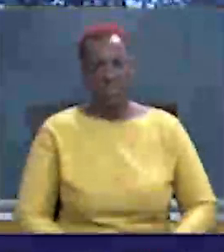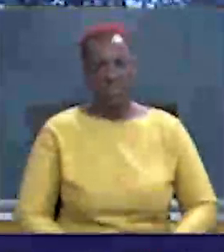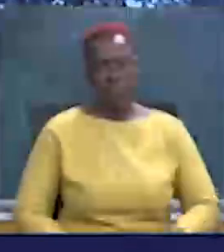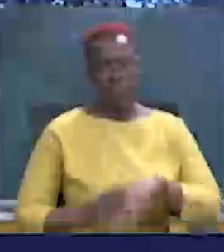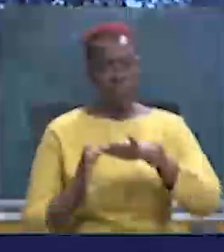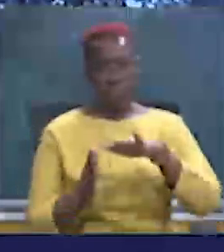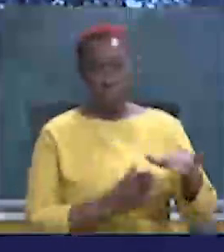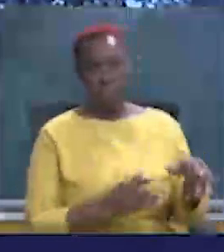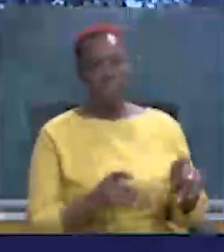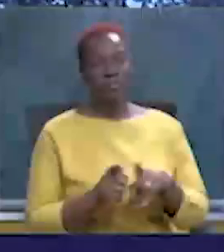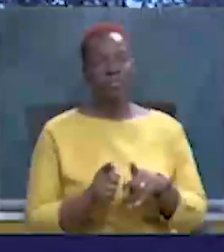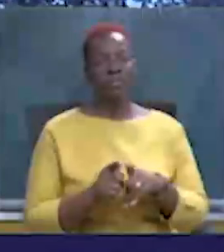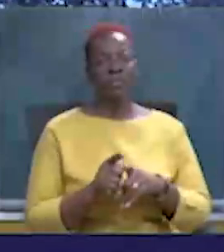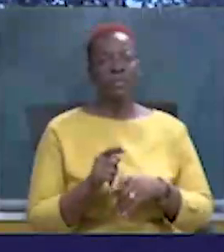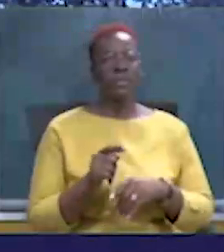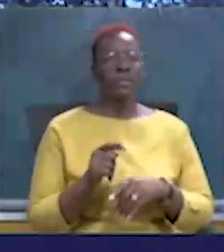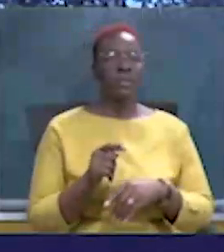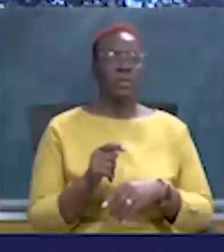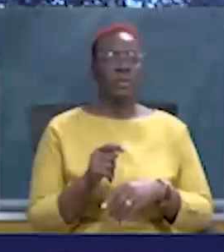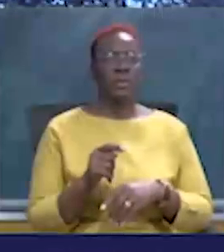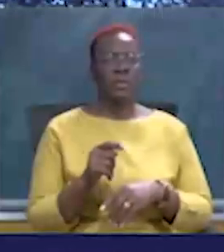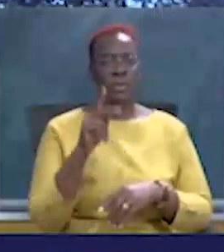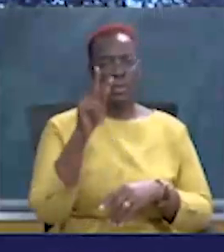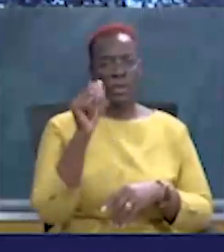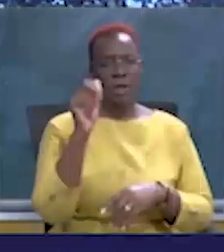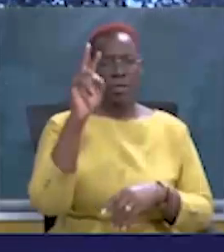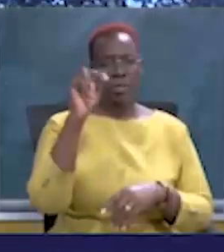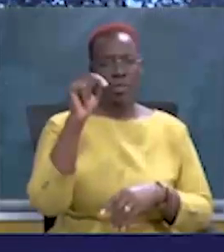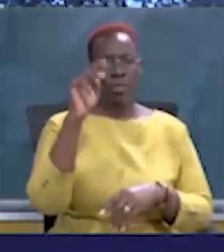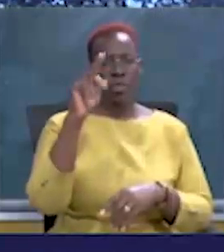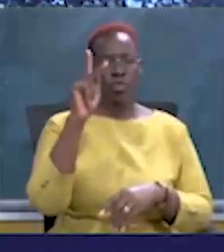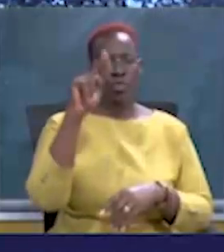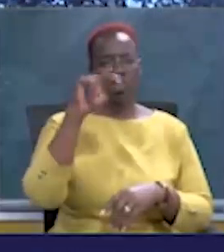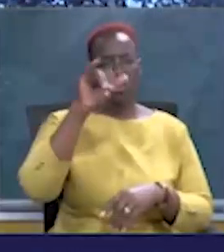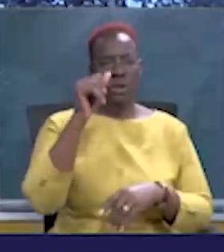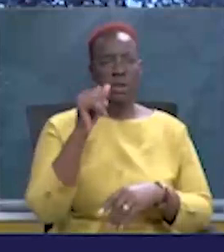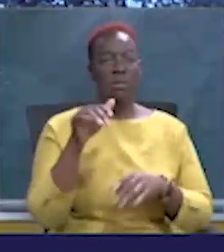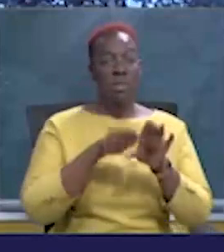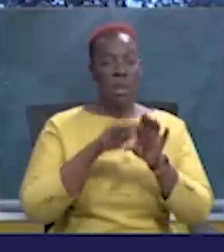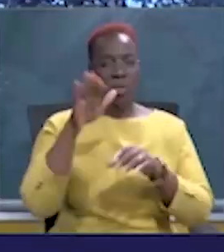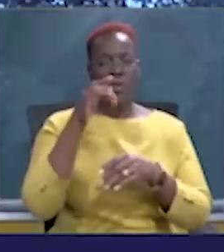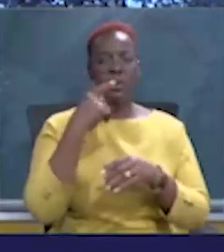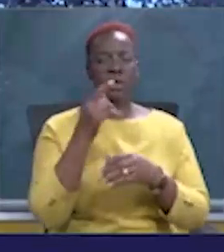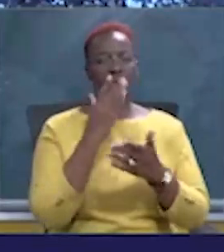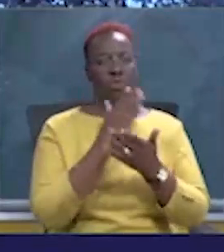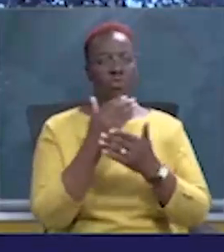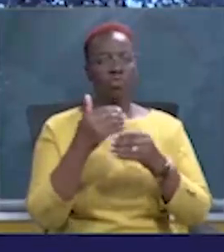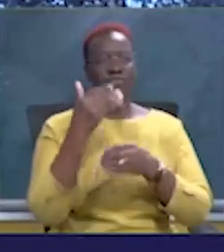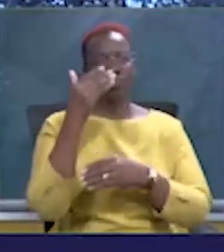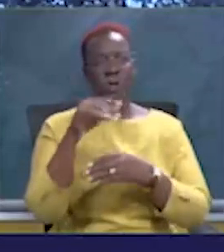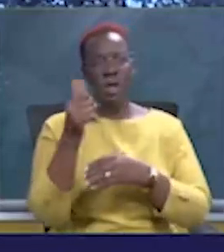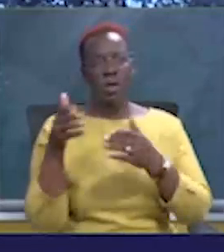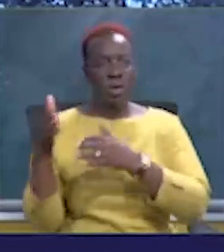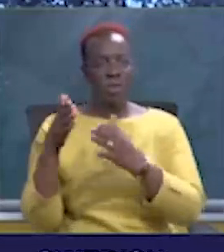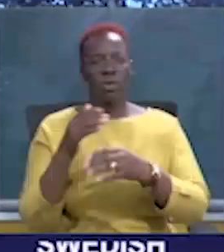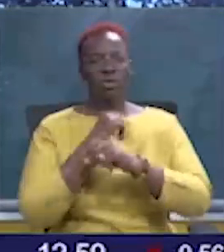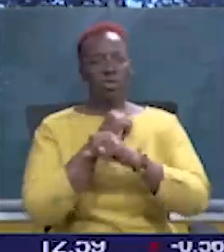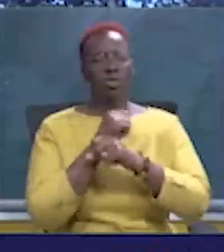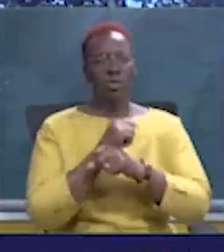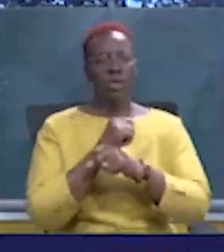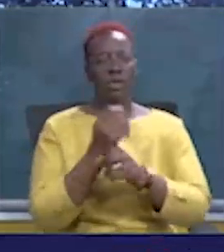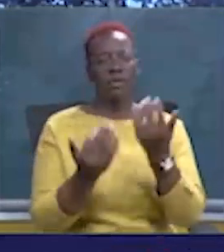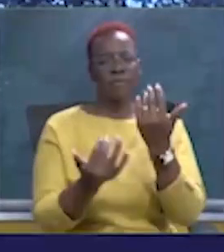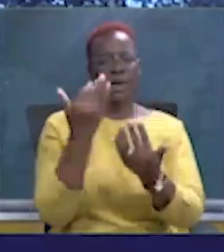Kamukunji Member of Parliament Yusuf Hassan says they have put in place measures to prevent future fires at the famous Gikomba